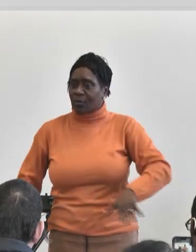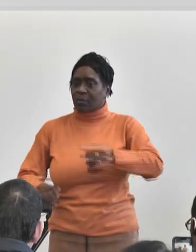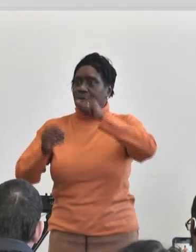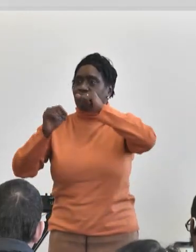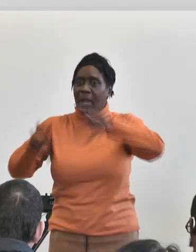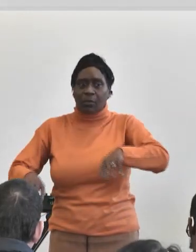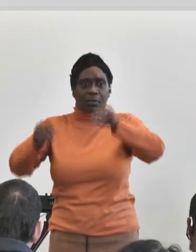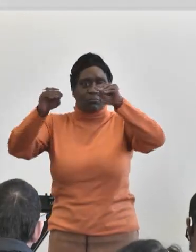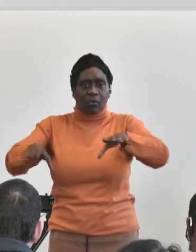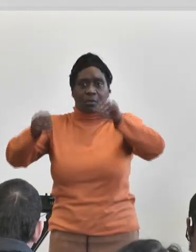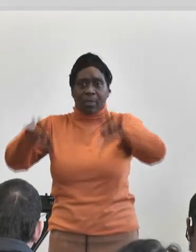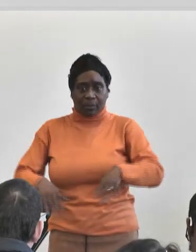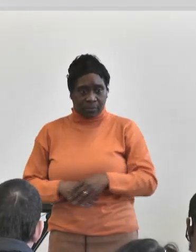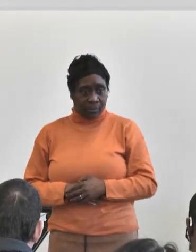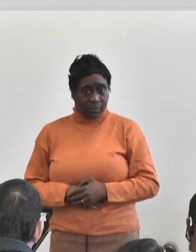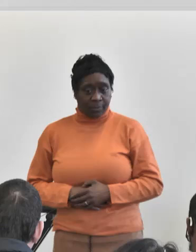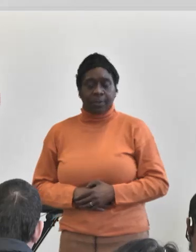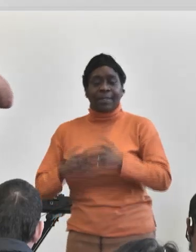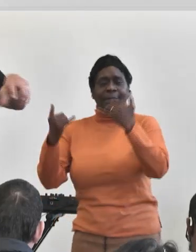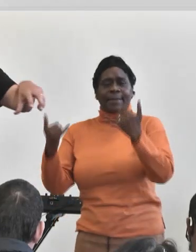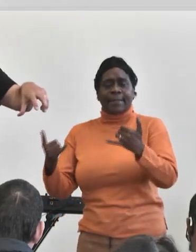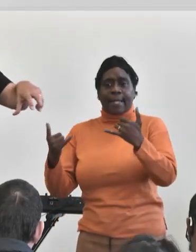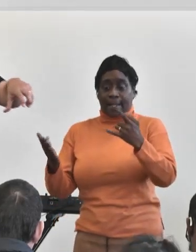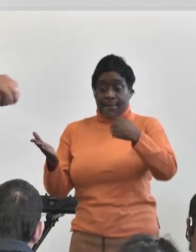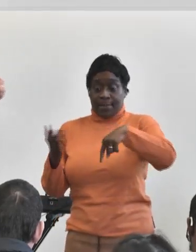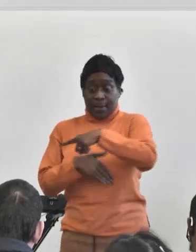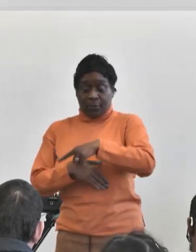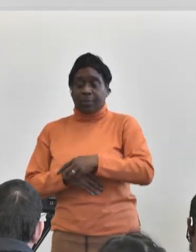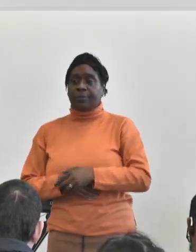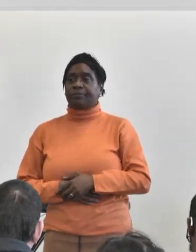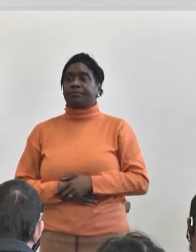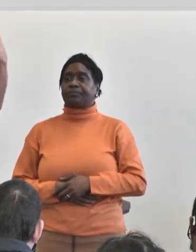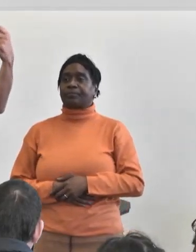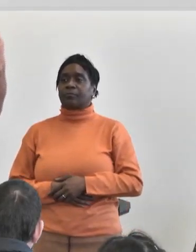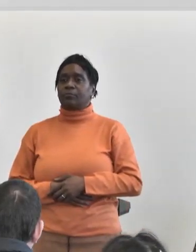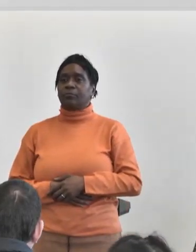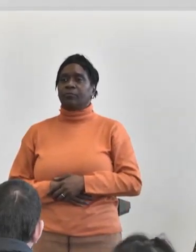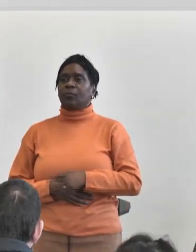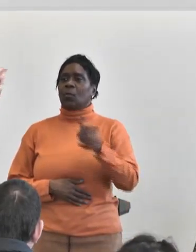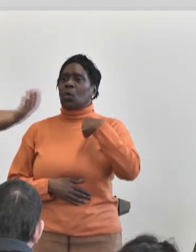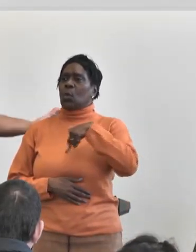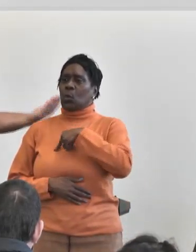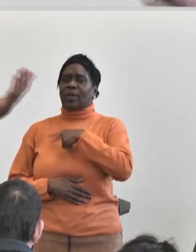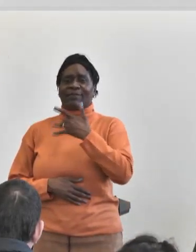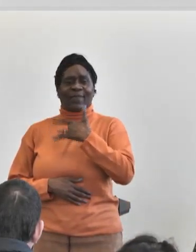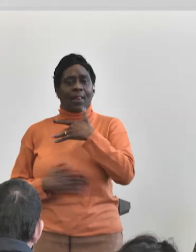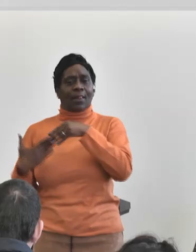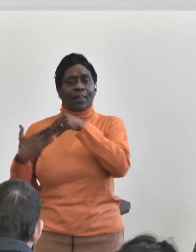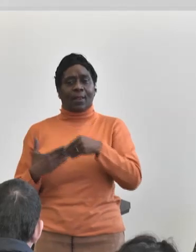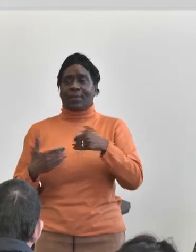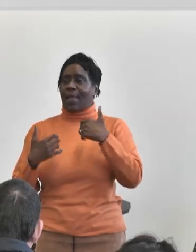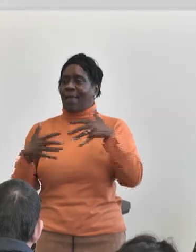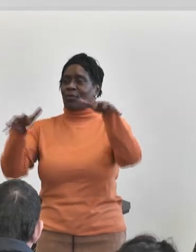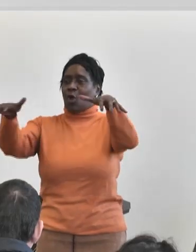Después de que Dios hizo el milagro. Now today and next week, hoy, la siguiente semana, we felt led to have the